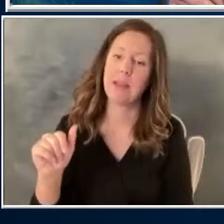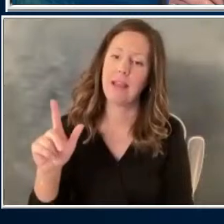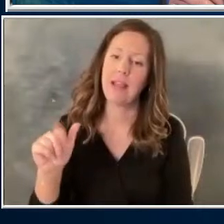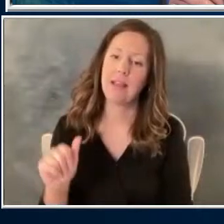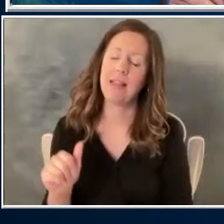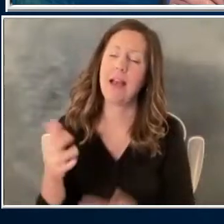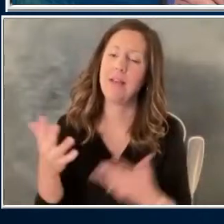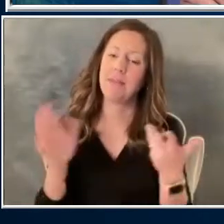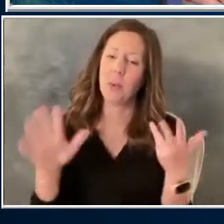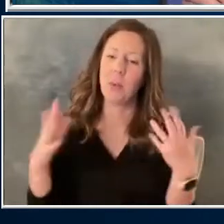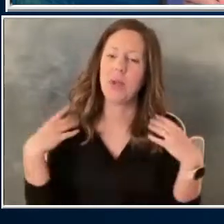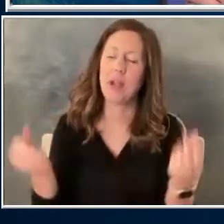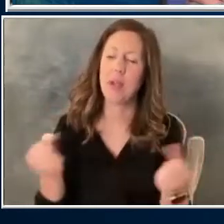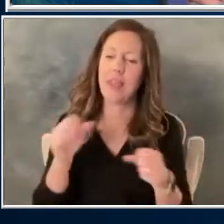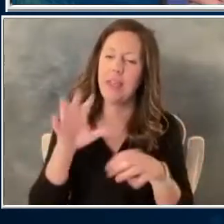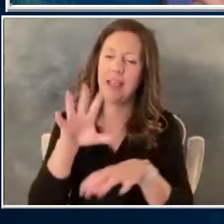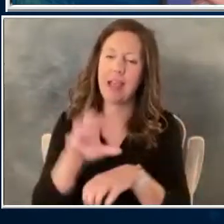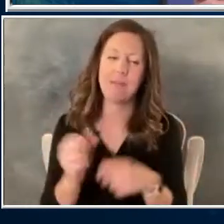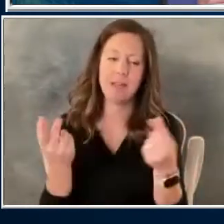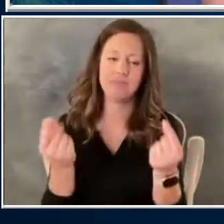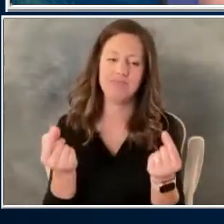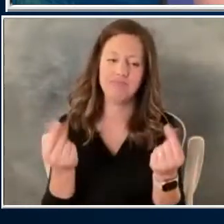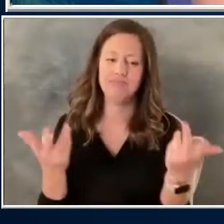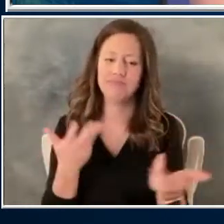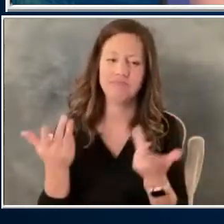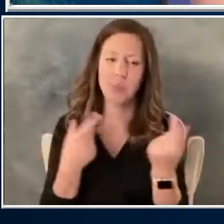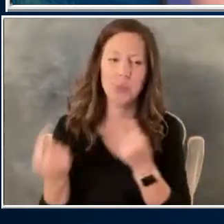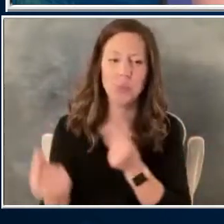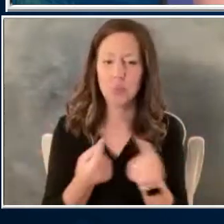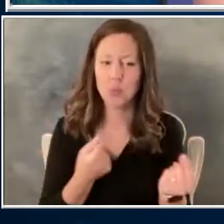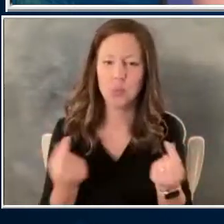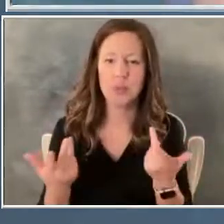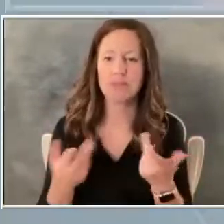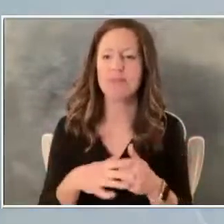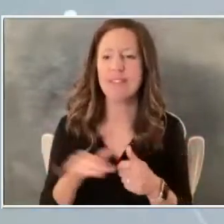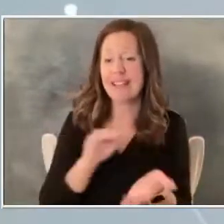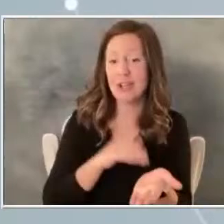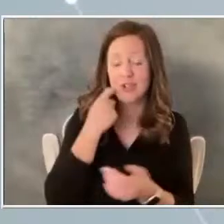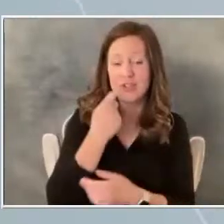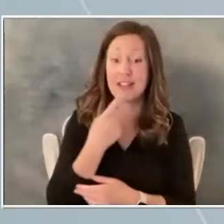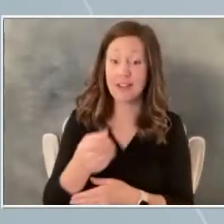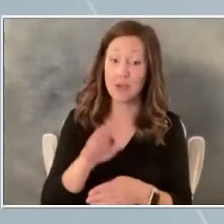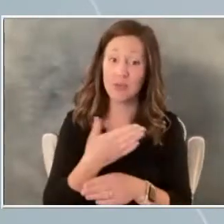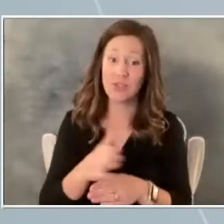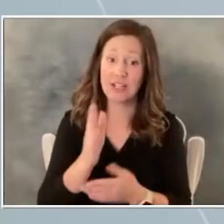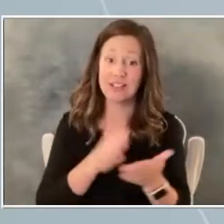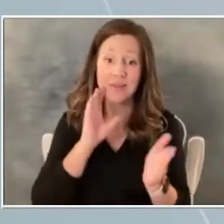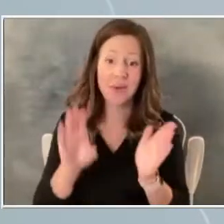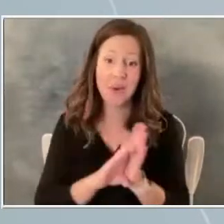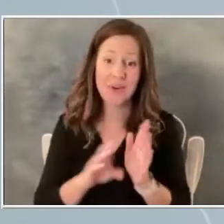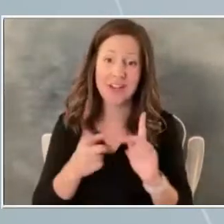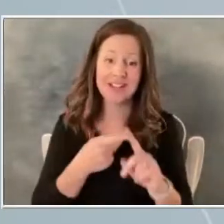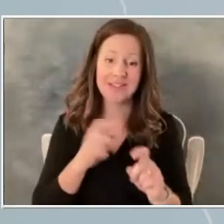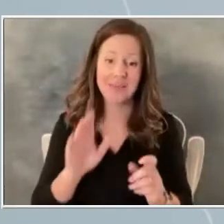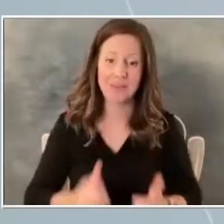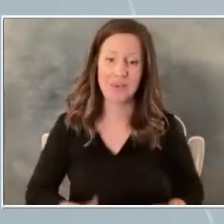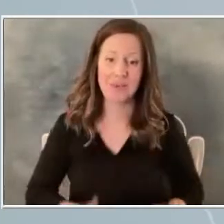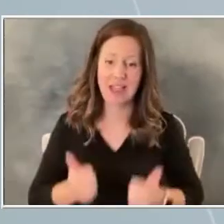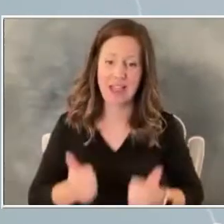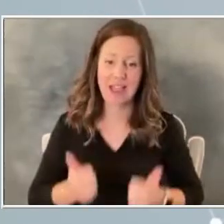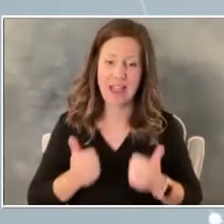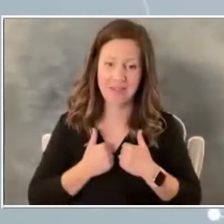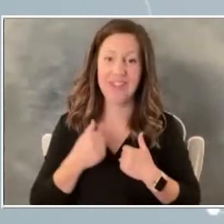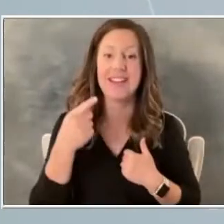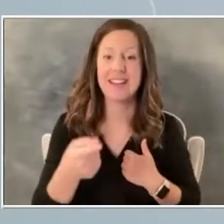habits. Physical activity, as Dr. Fabian just said. You shared some photos from your life in Costa Rica. I take it you spend a lot of time